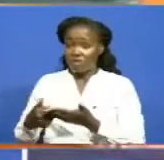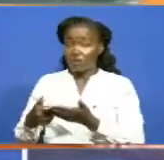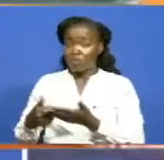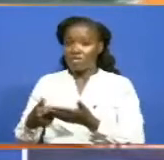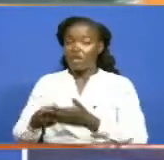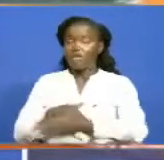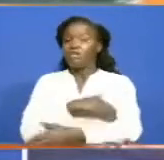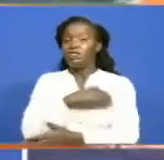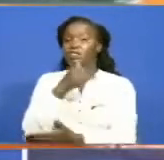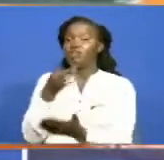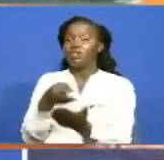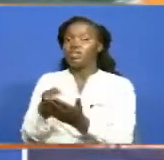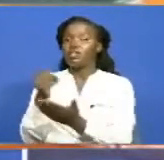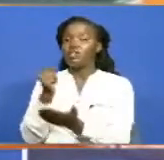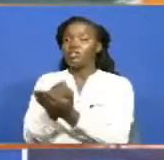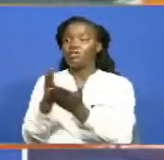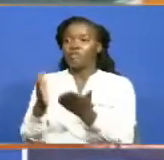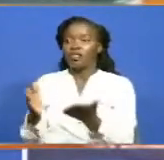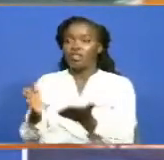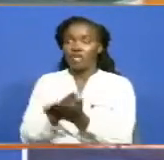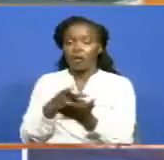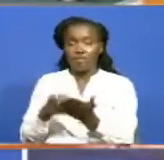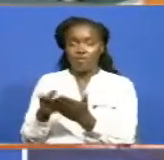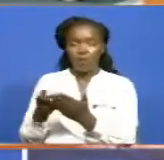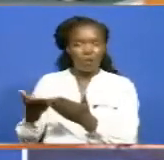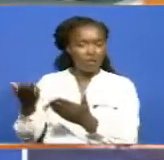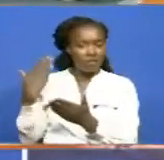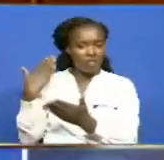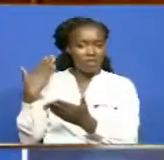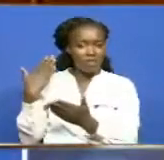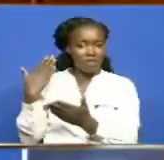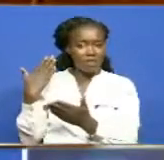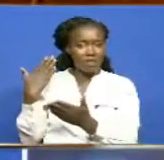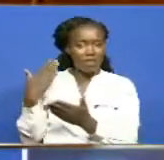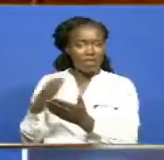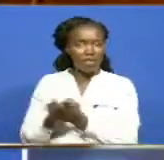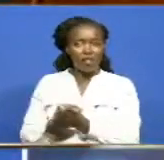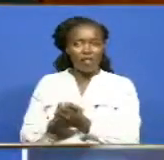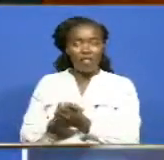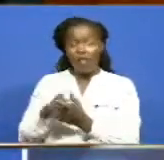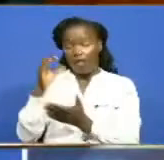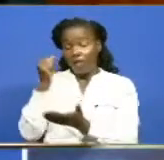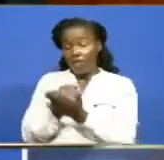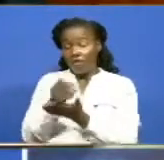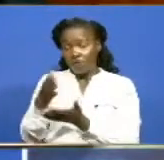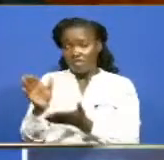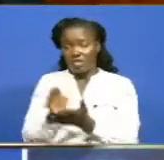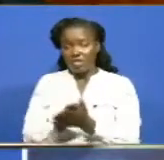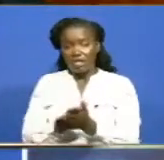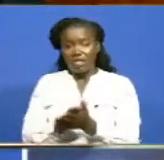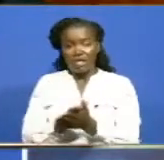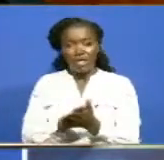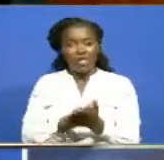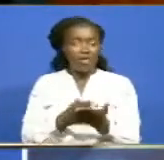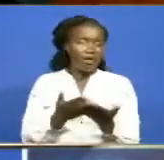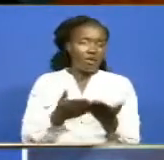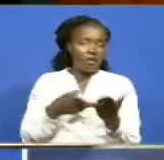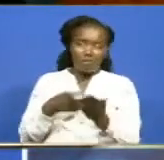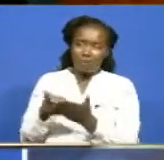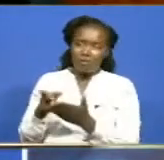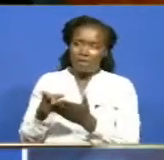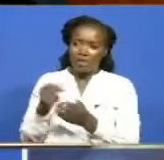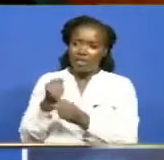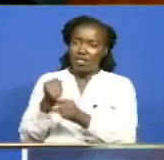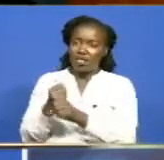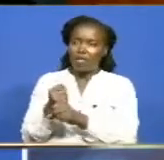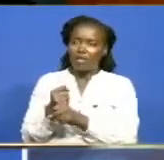financing officer claiming some payments bypassed his office. I think the payment was ideally done on the basis of